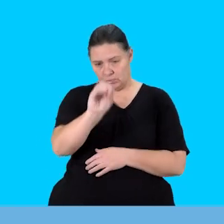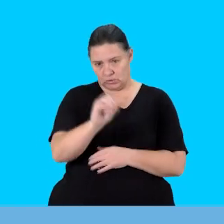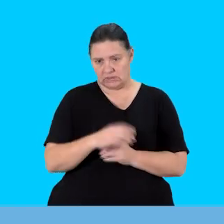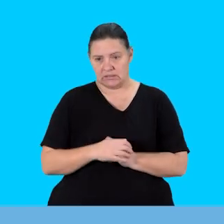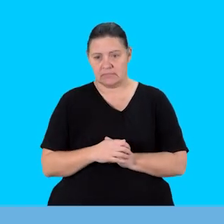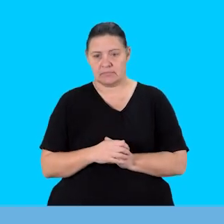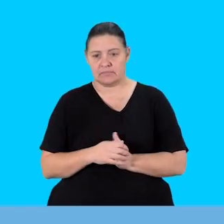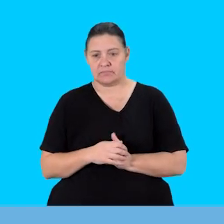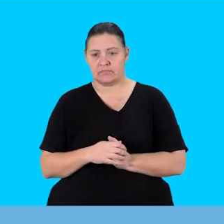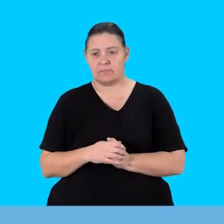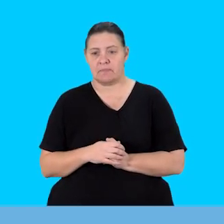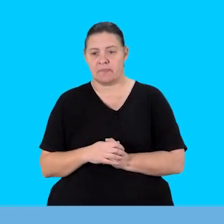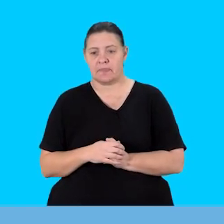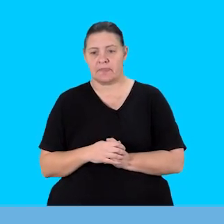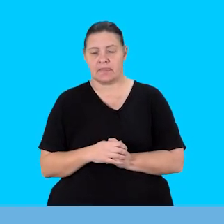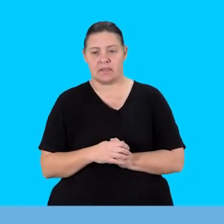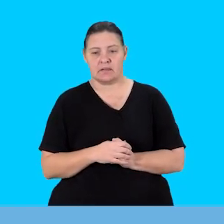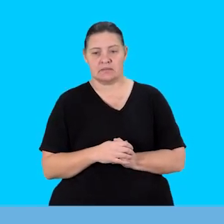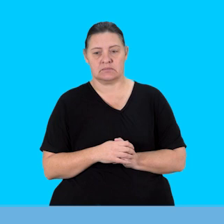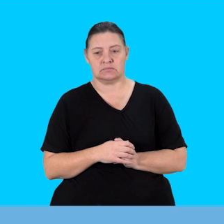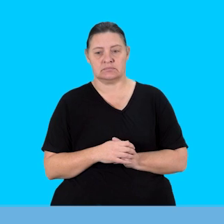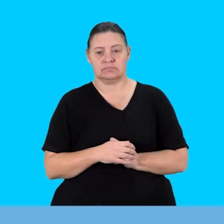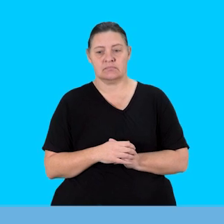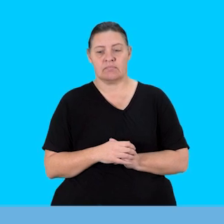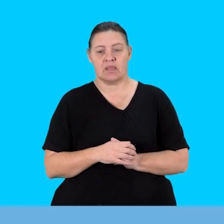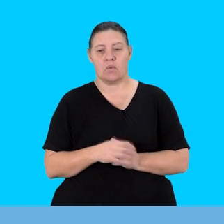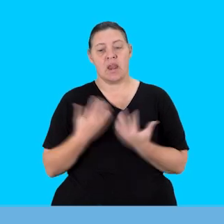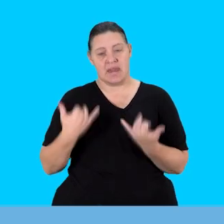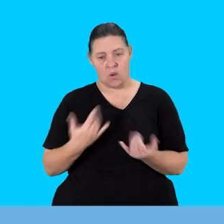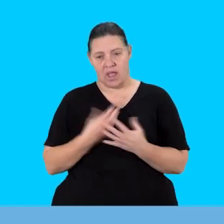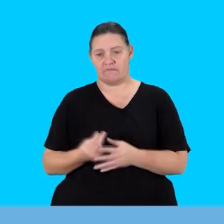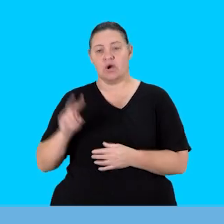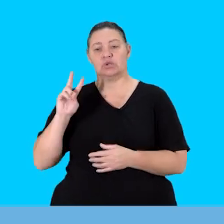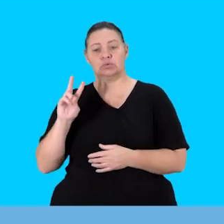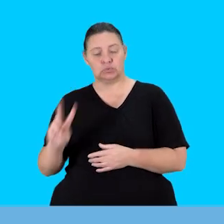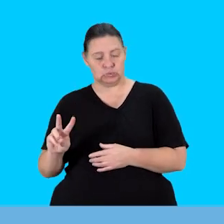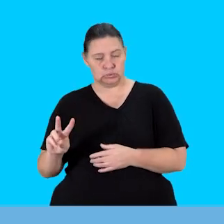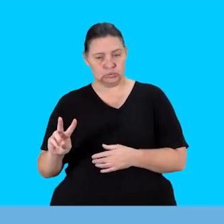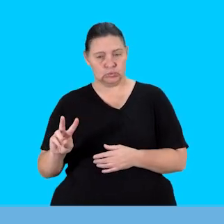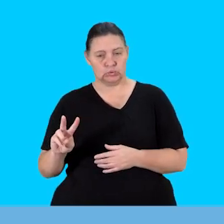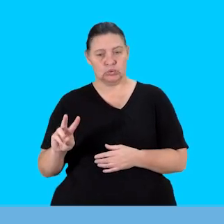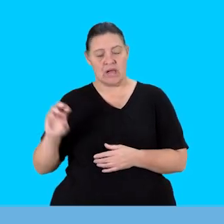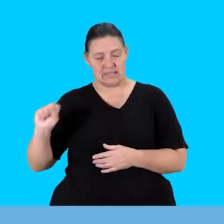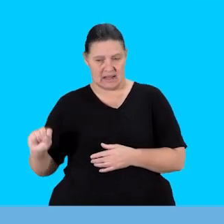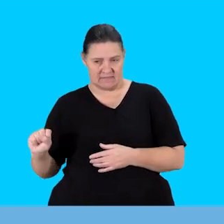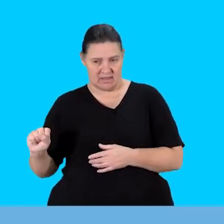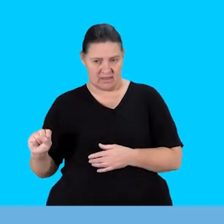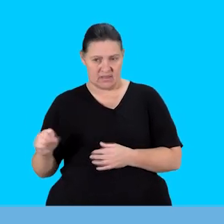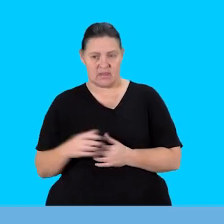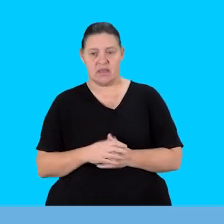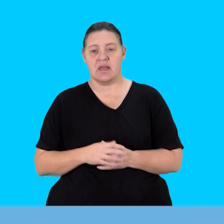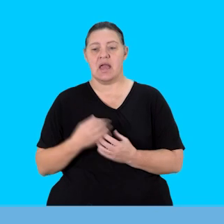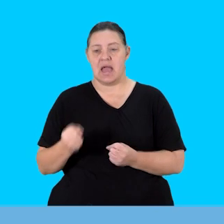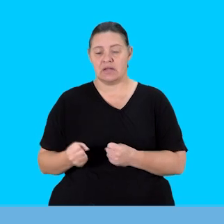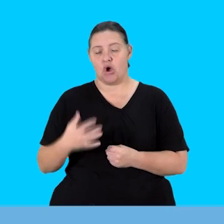another 2 here, so I've balanced by using these 2 numbers here. So now I will have 2 times 2, our sulfur is going to be